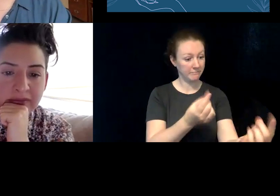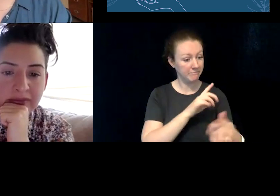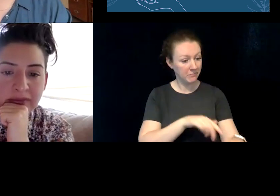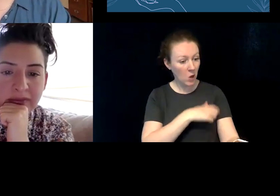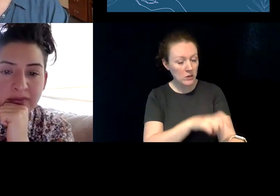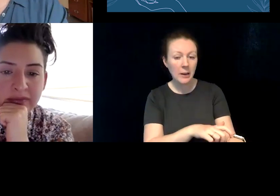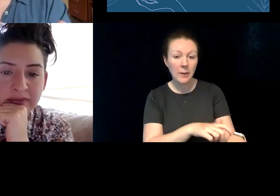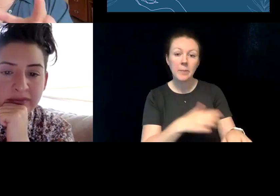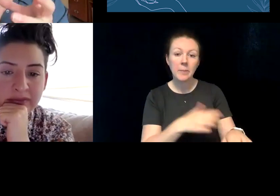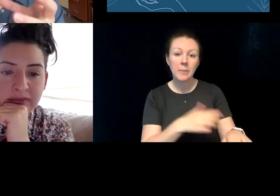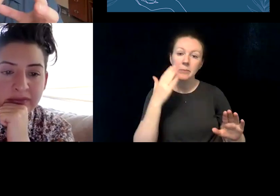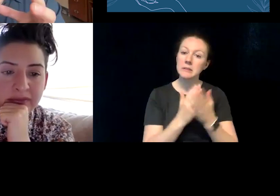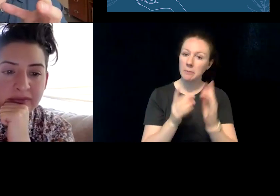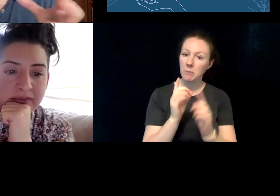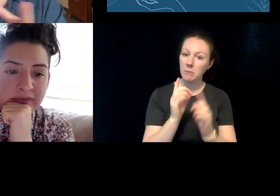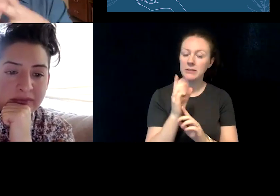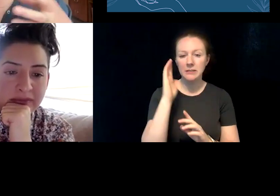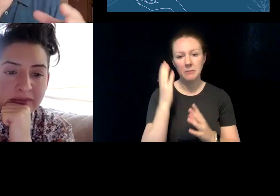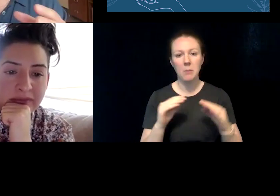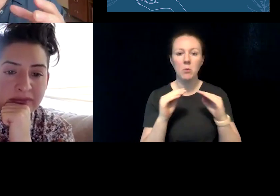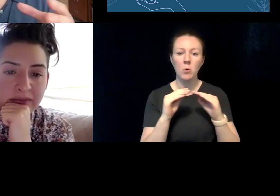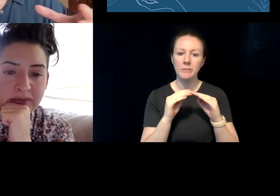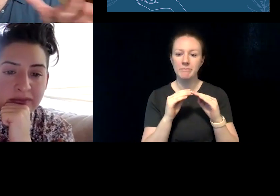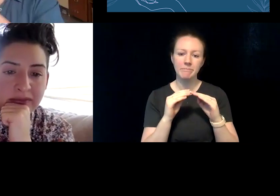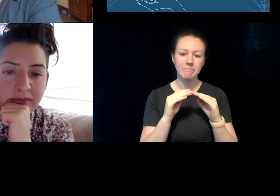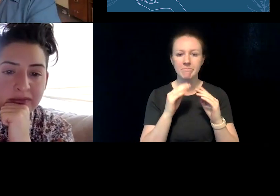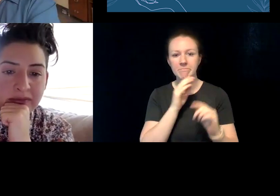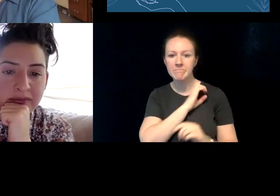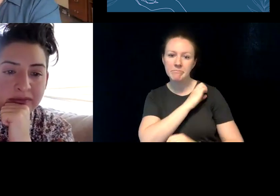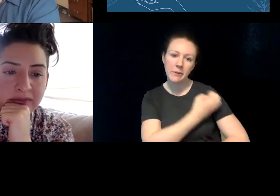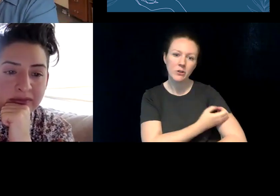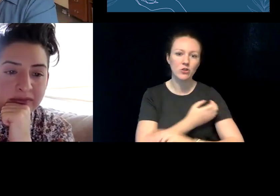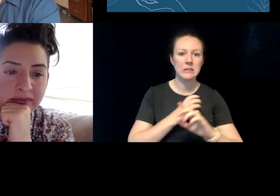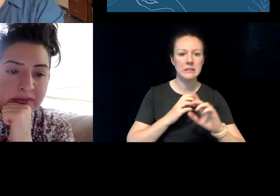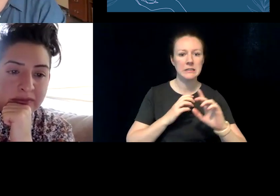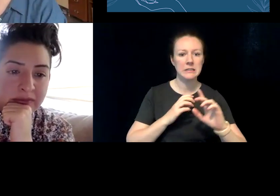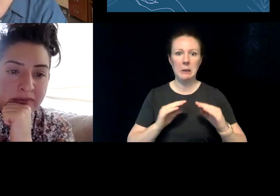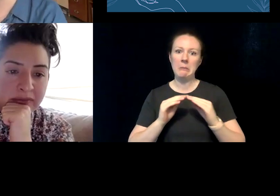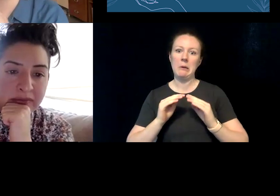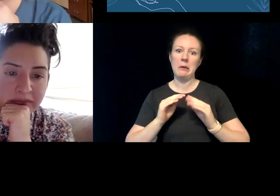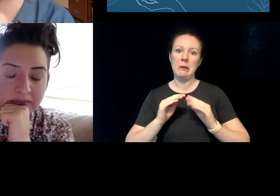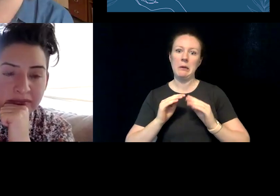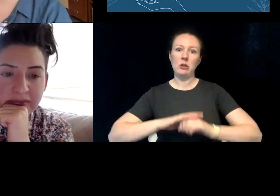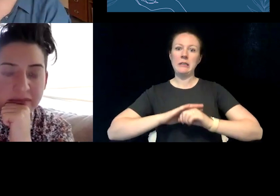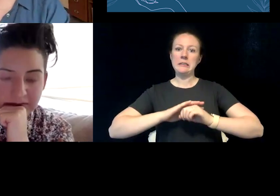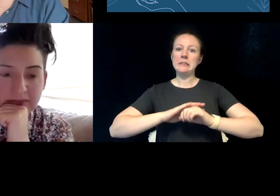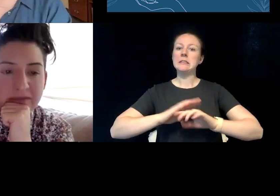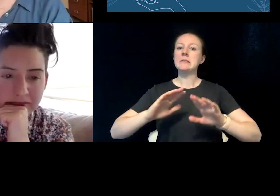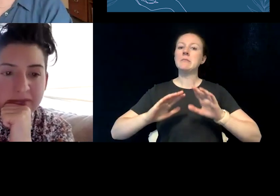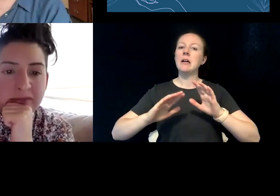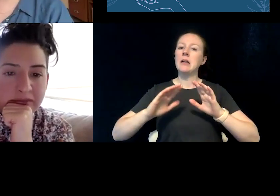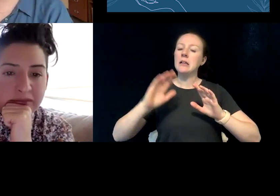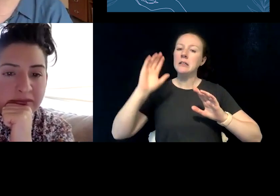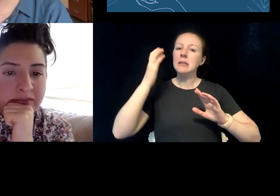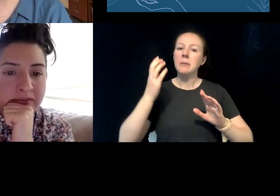there are moments that are more energized, but then it stays on a continuum, as opposed to like